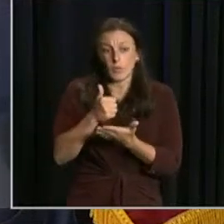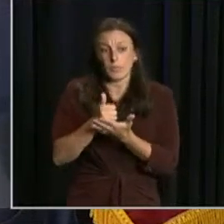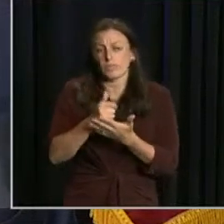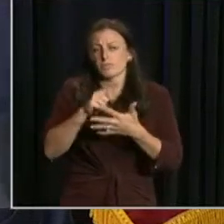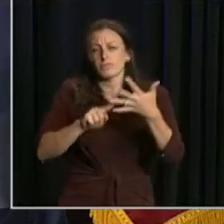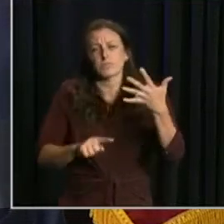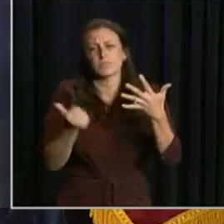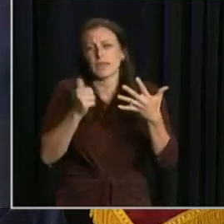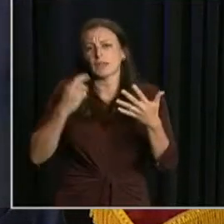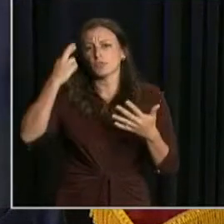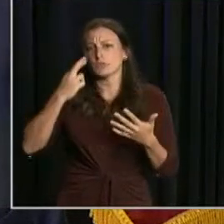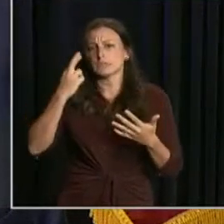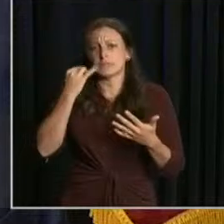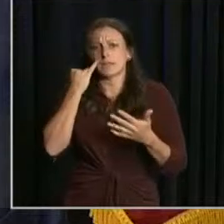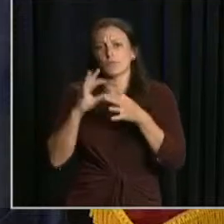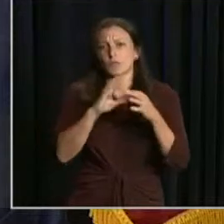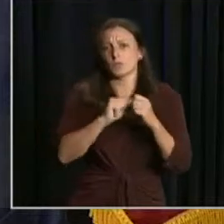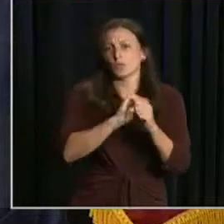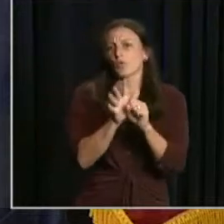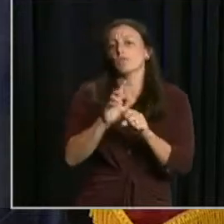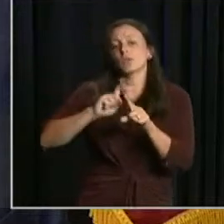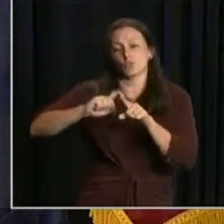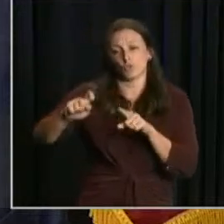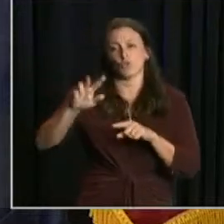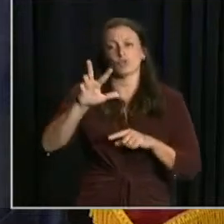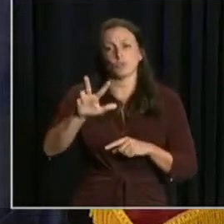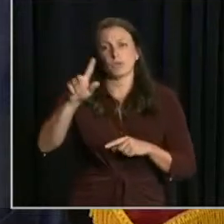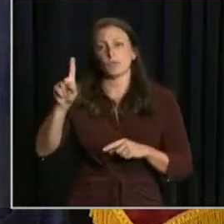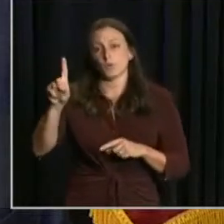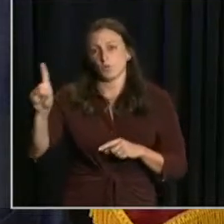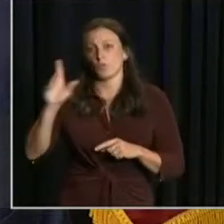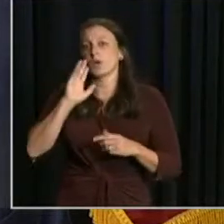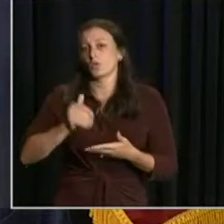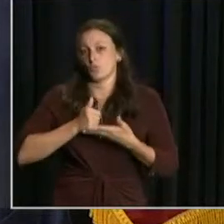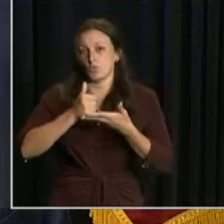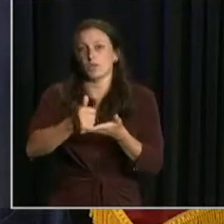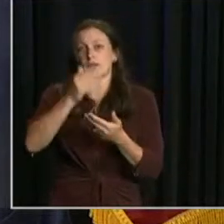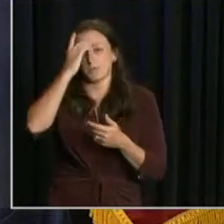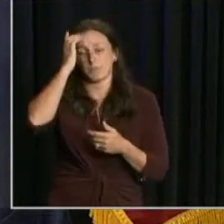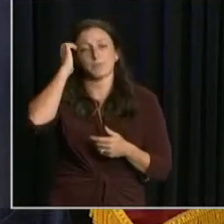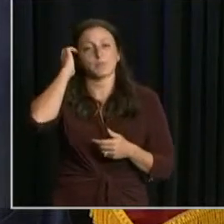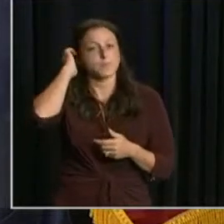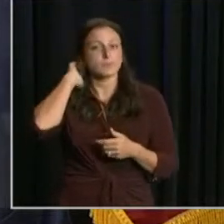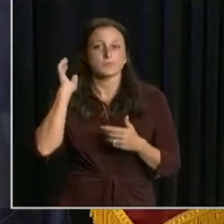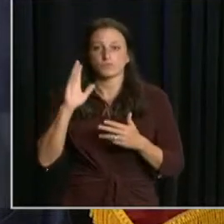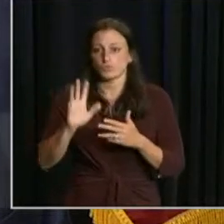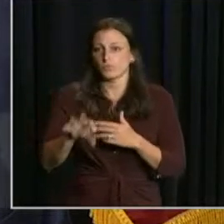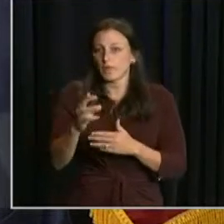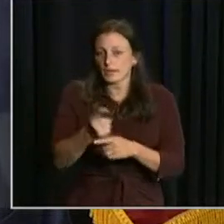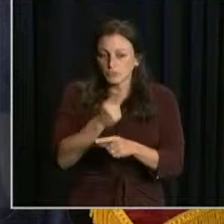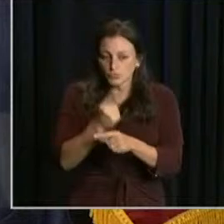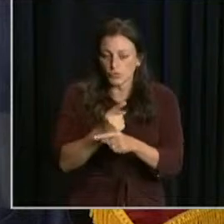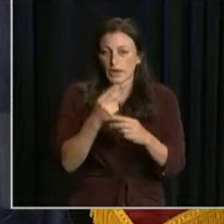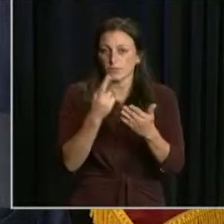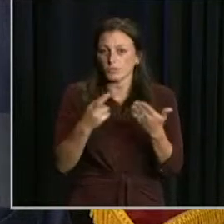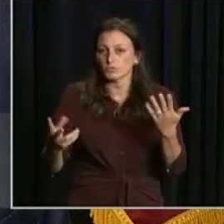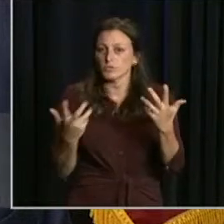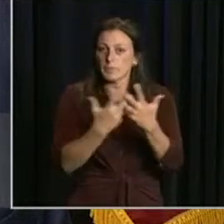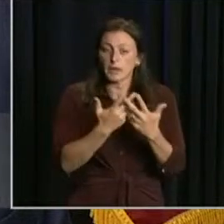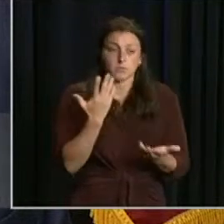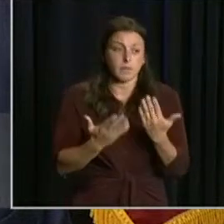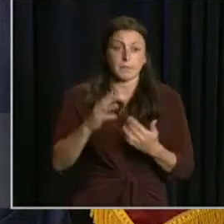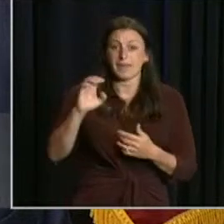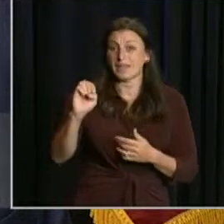reasons because of COVID can call 311, and we can help navigate them to the right resource, whether it's the Emergency Housing